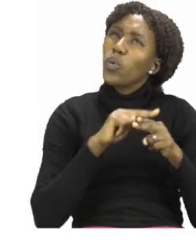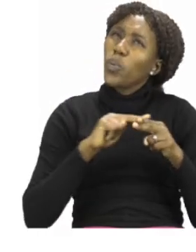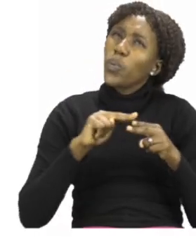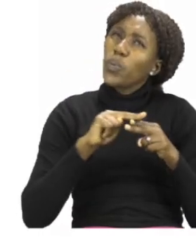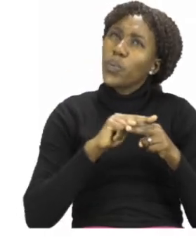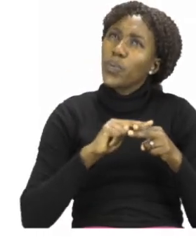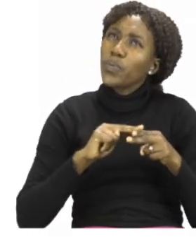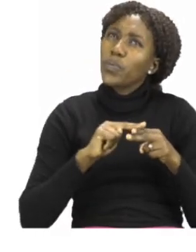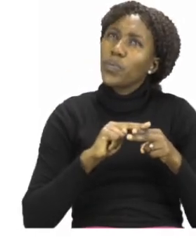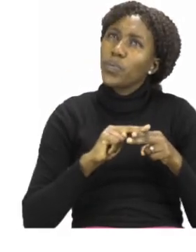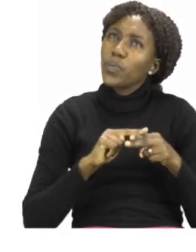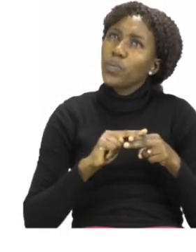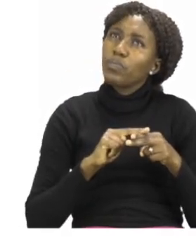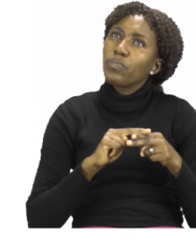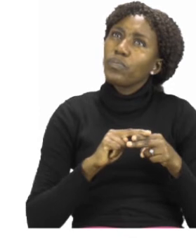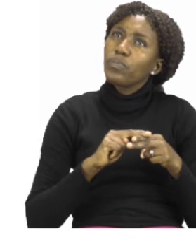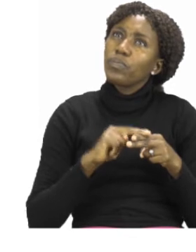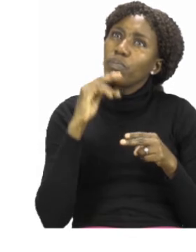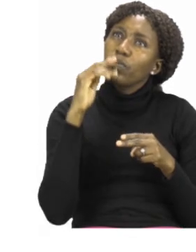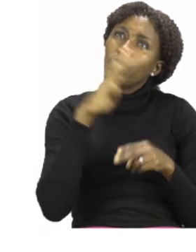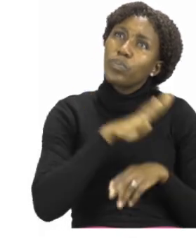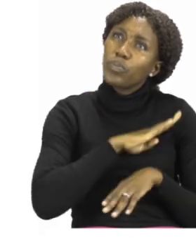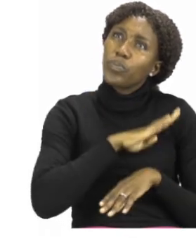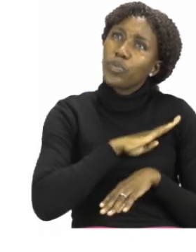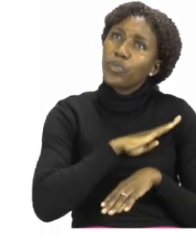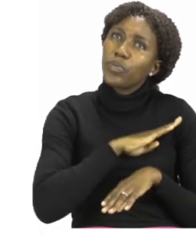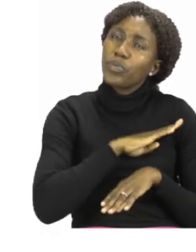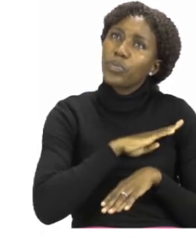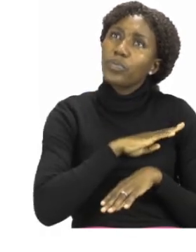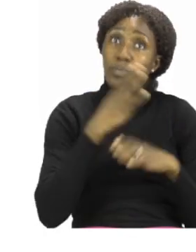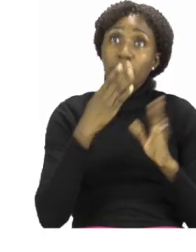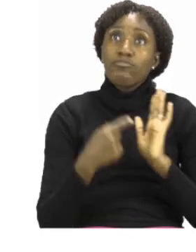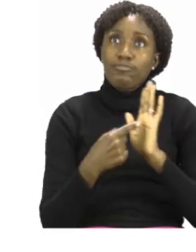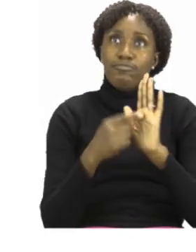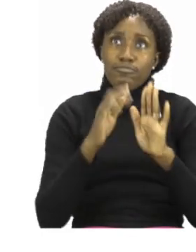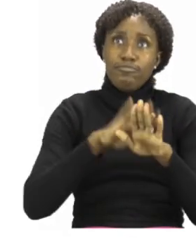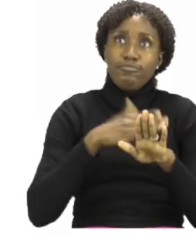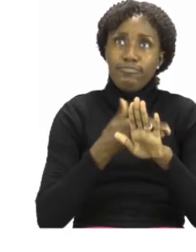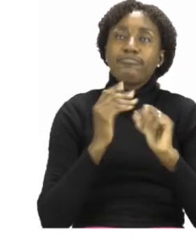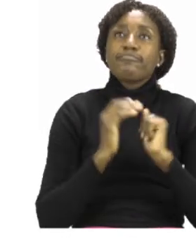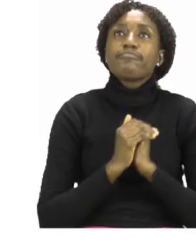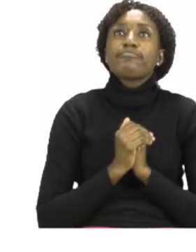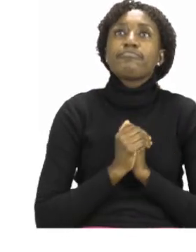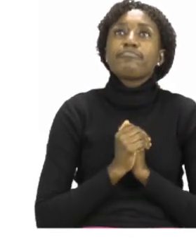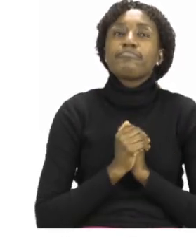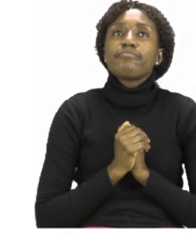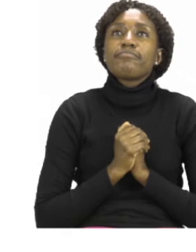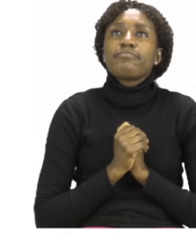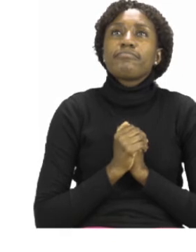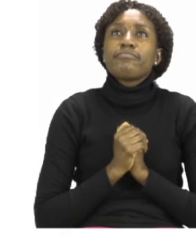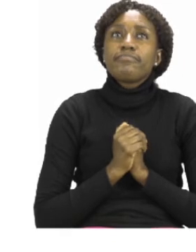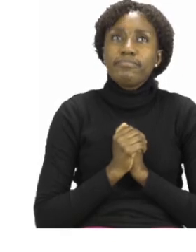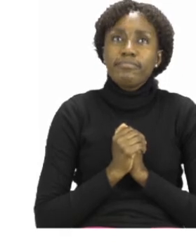coins, you are going to be using brown. Now, I have 2 of the colors here in the classroom with me that I want to